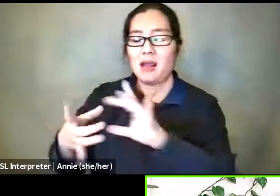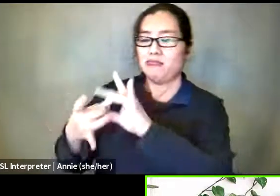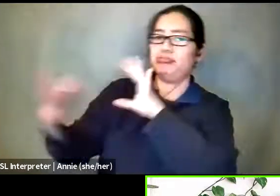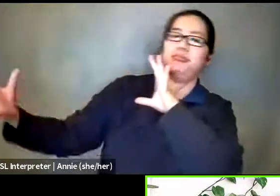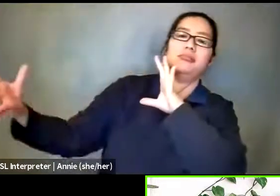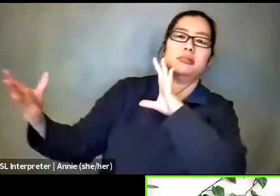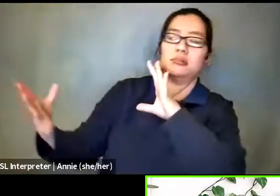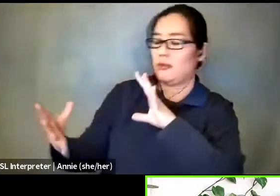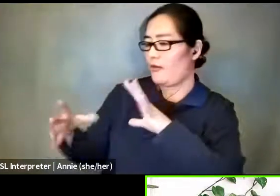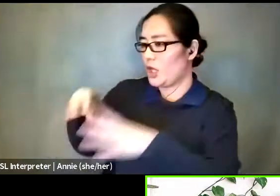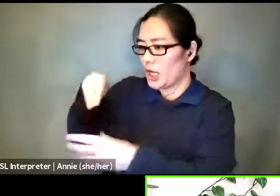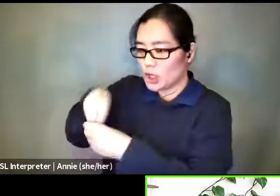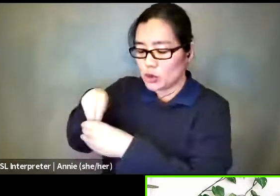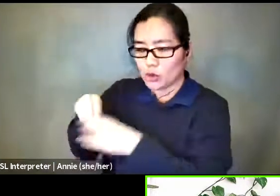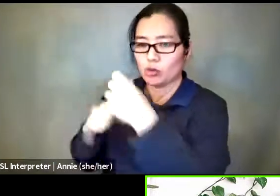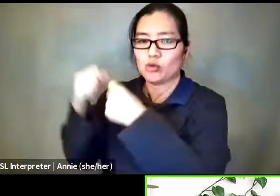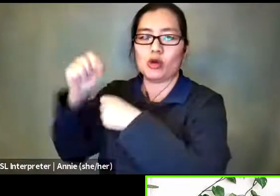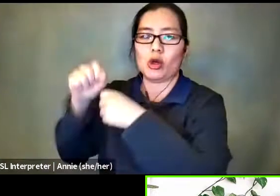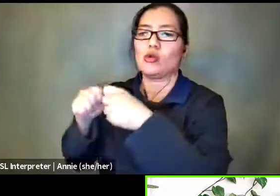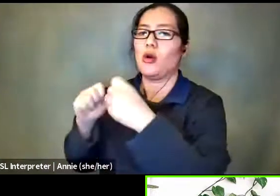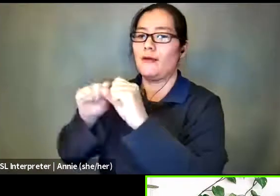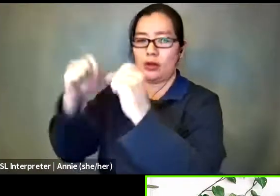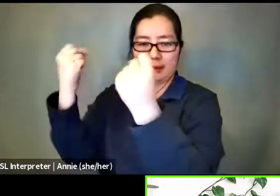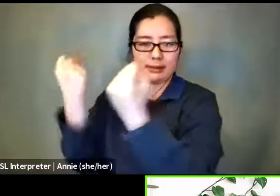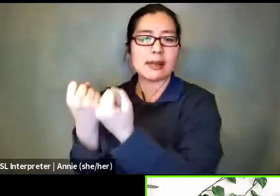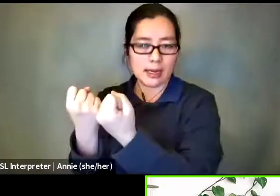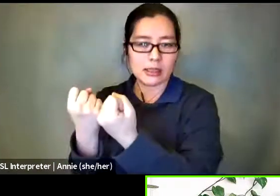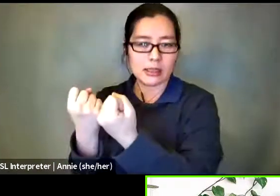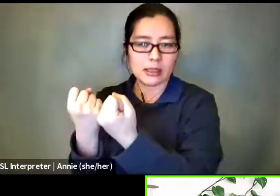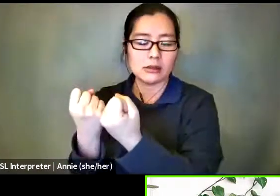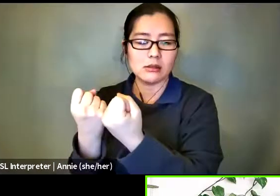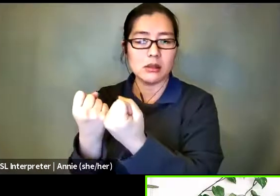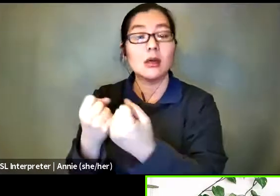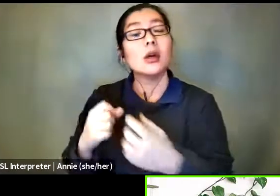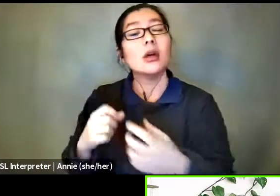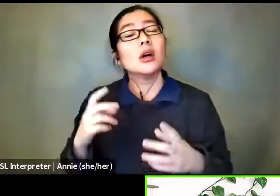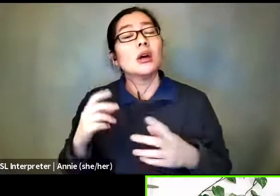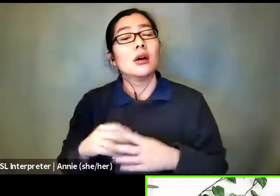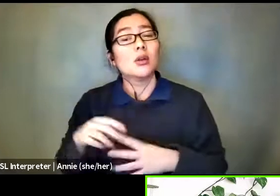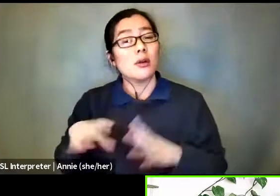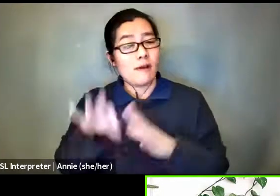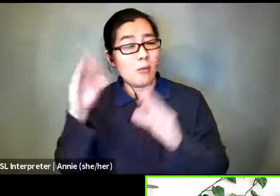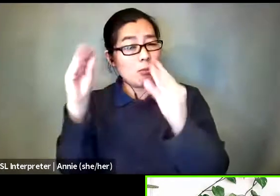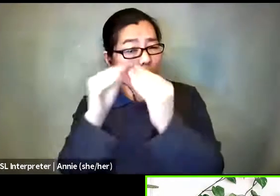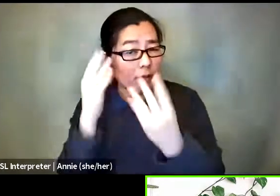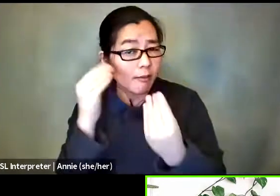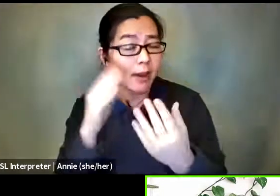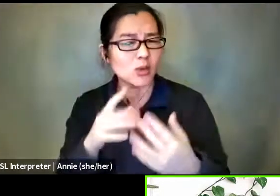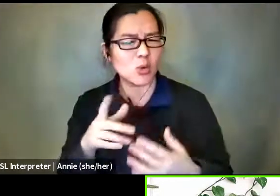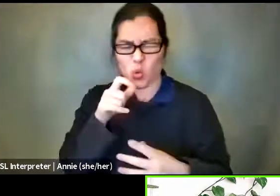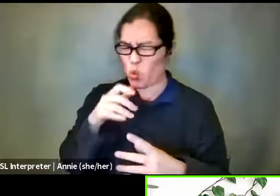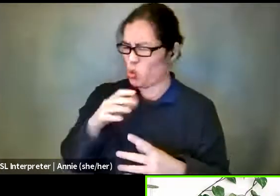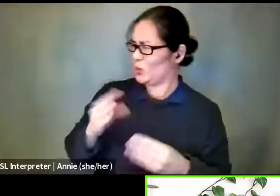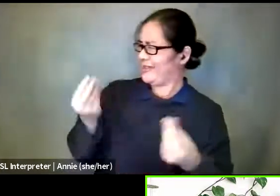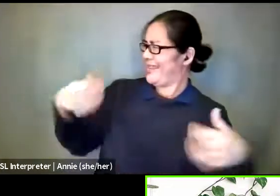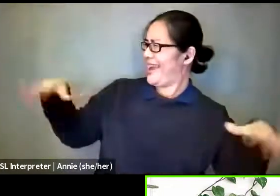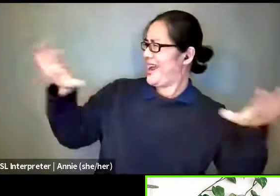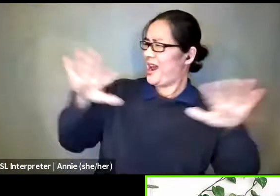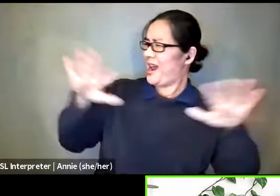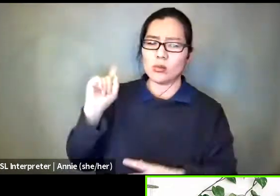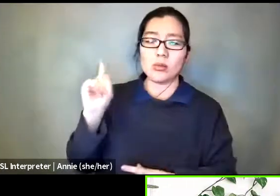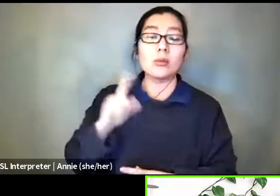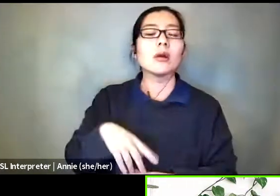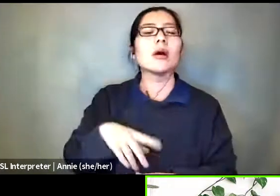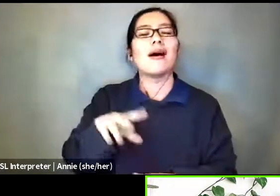internal structure of our societies. So you can find out more about whose lands you're on if you go to